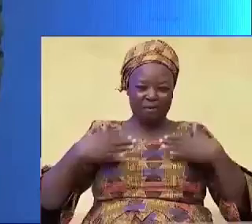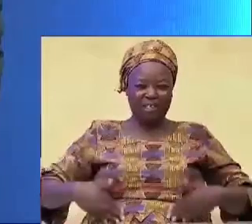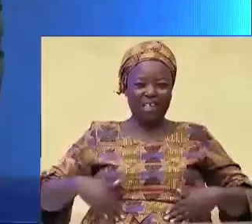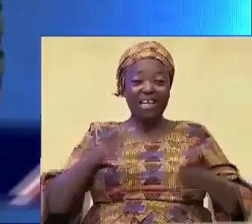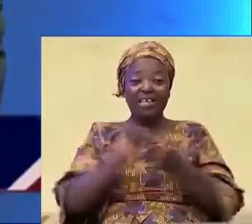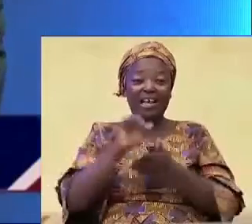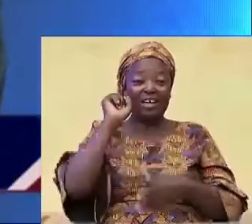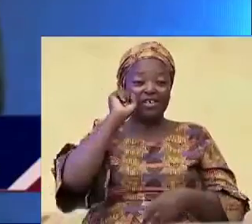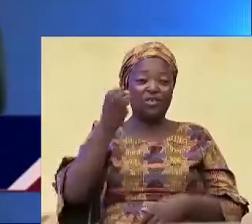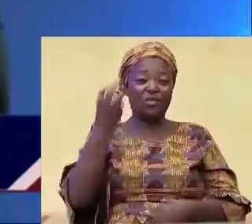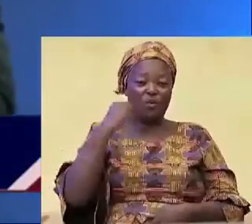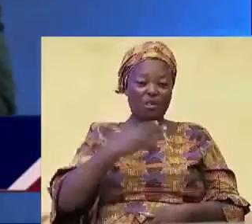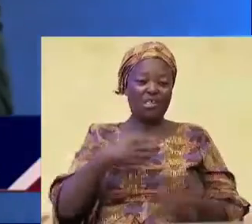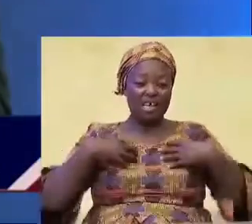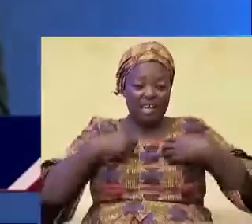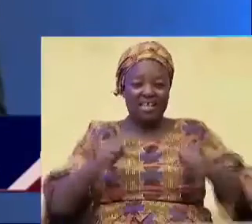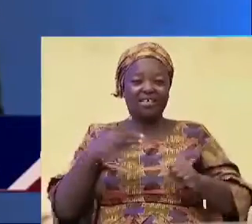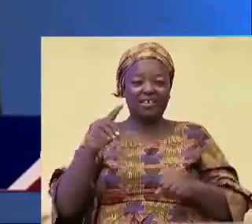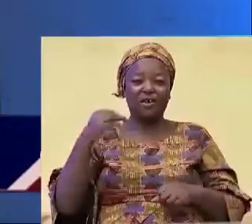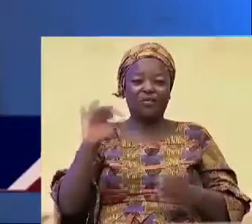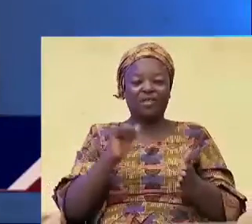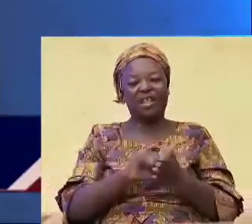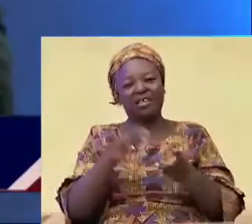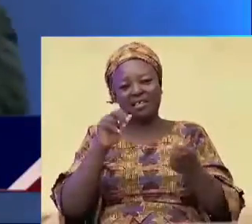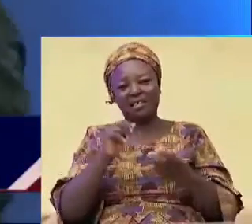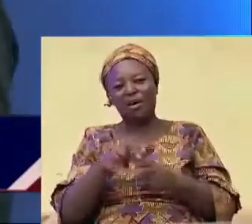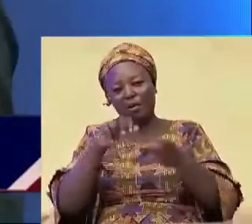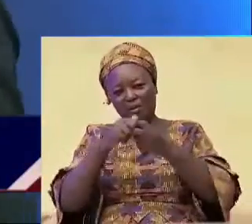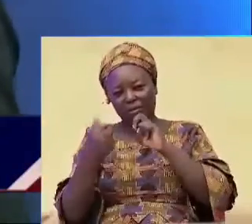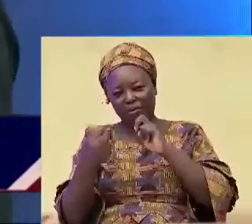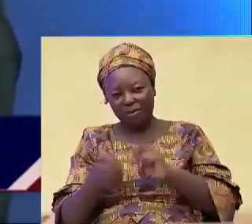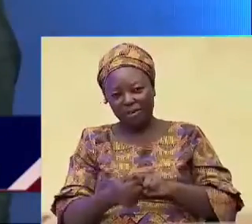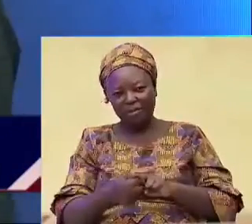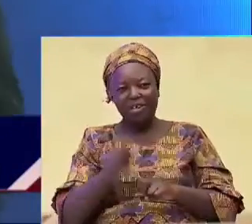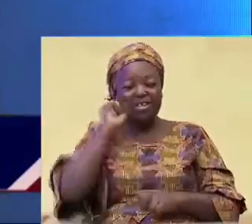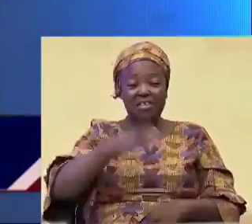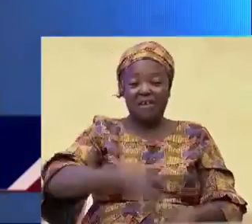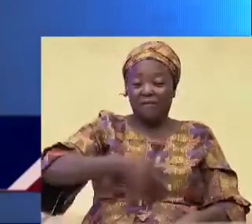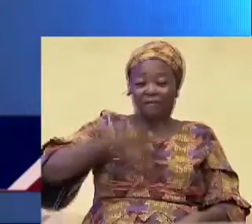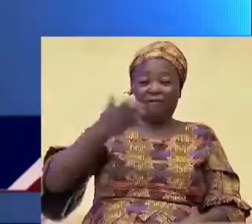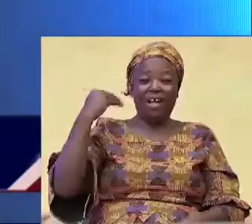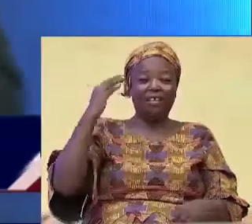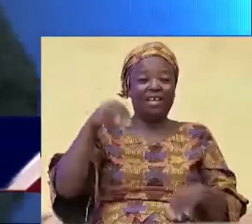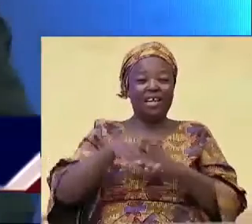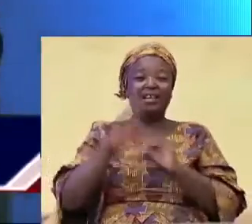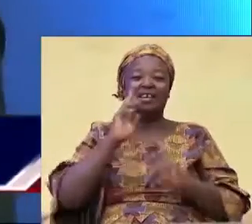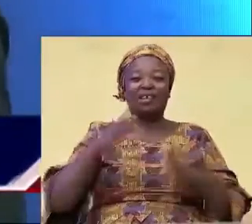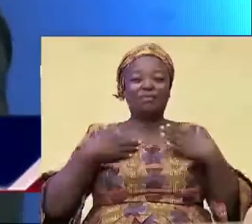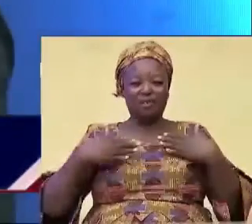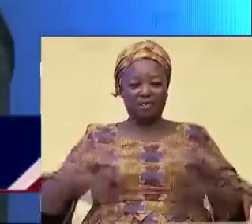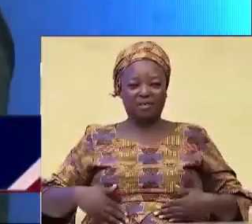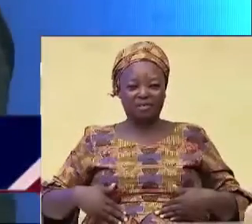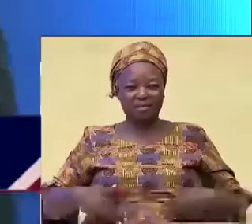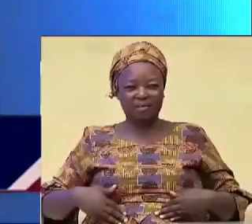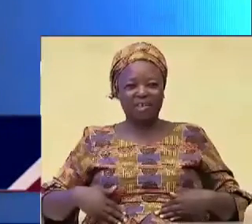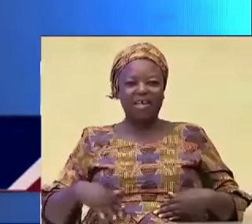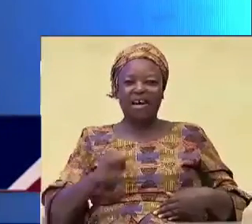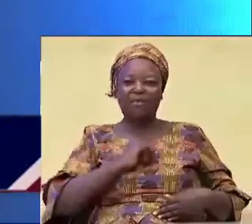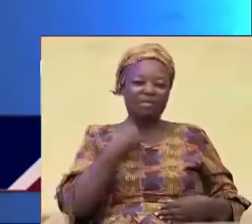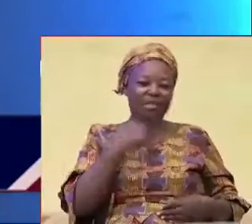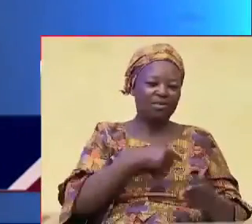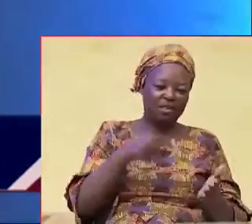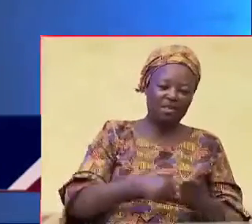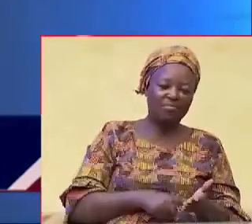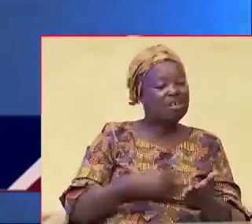body that she was healed of that plague. She felt in her body. Let